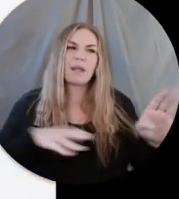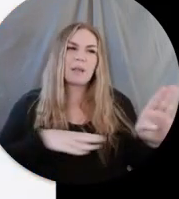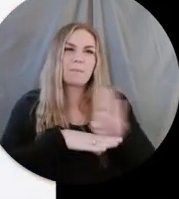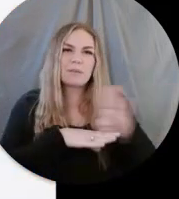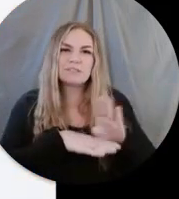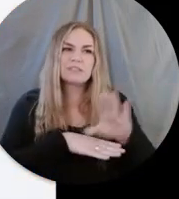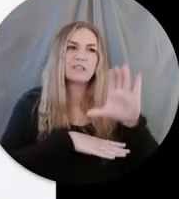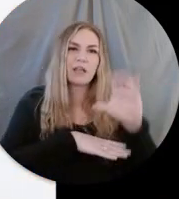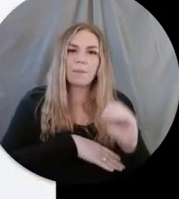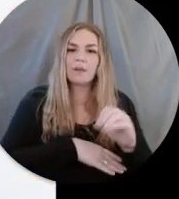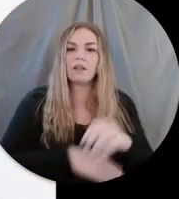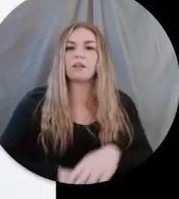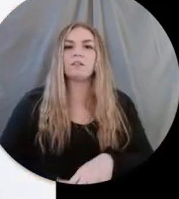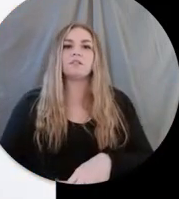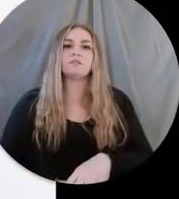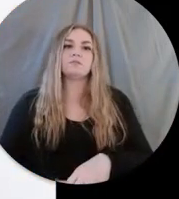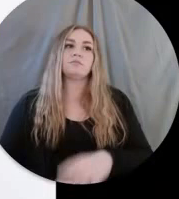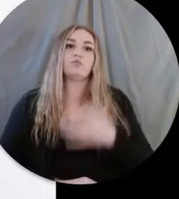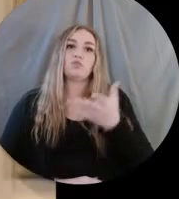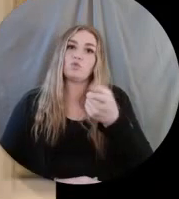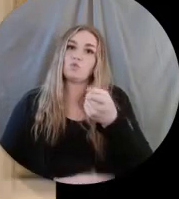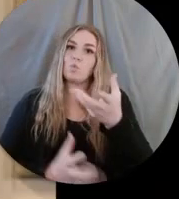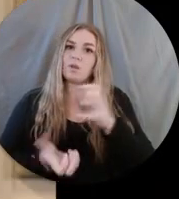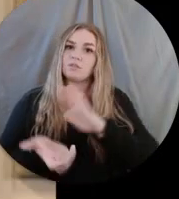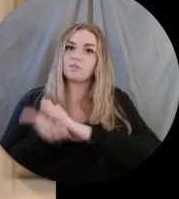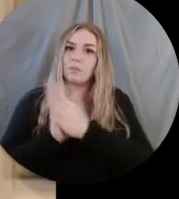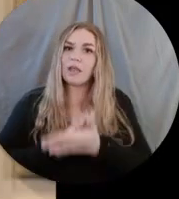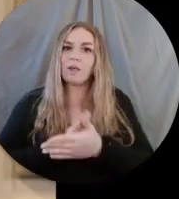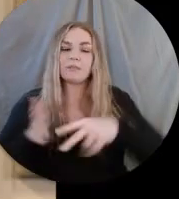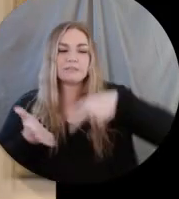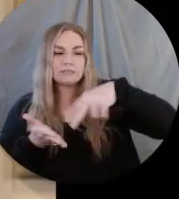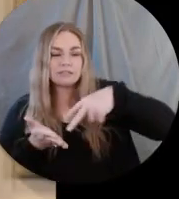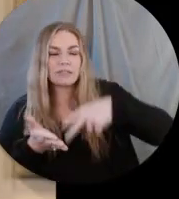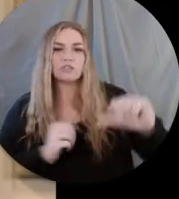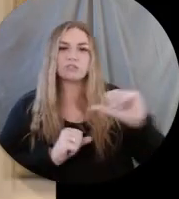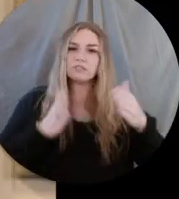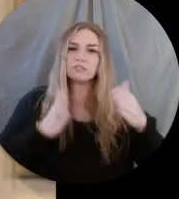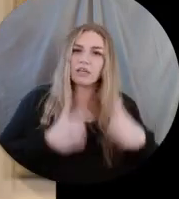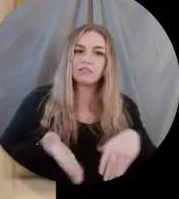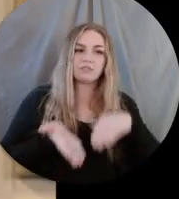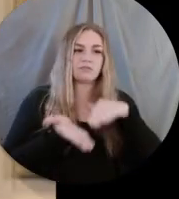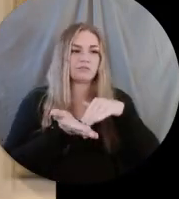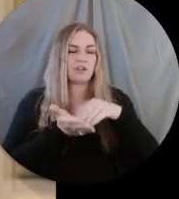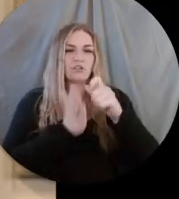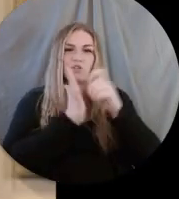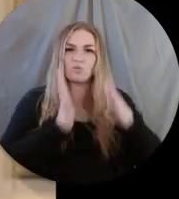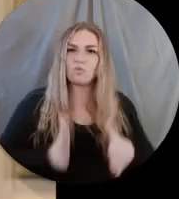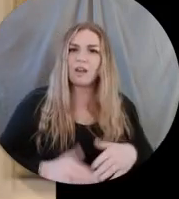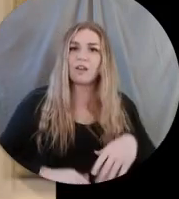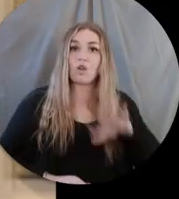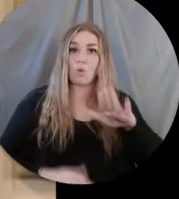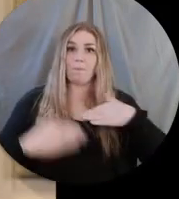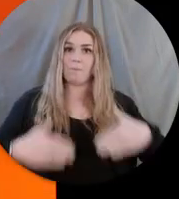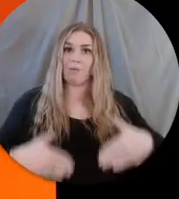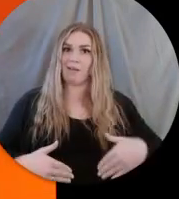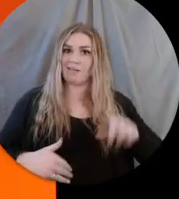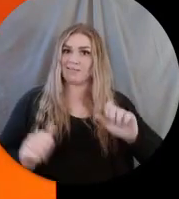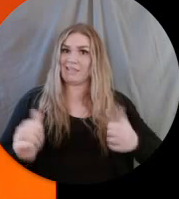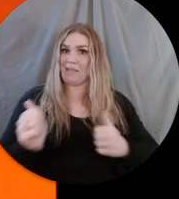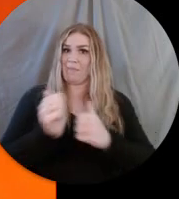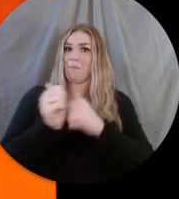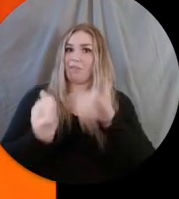If you're going to be a dancer, if you're going to be a scientist or a doctor or a writer, your body is going to have to keep up with those dreams that you are dreaming